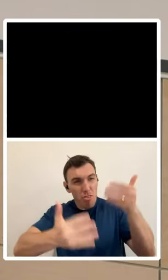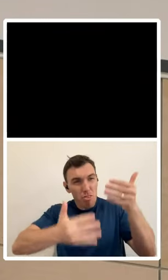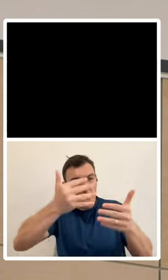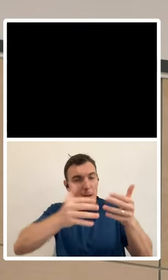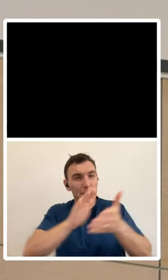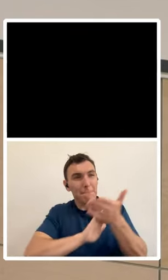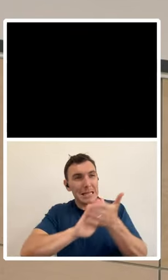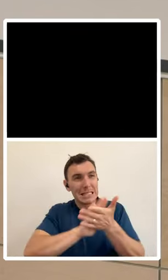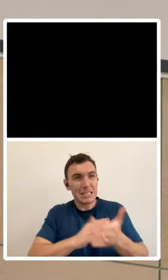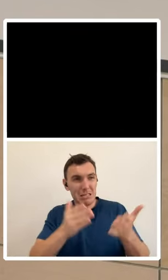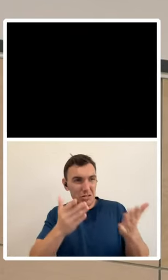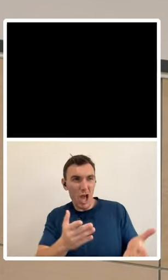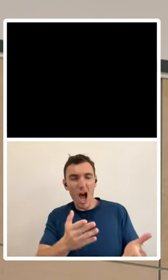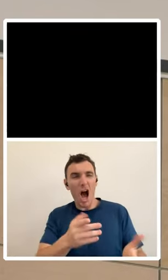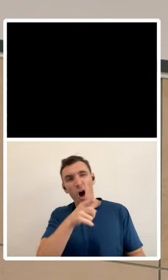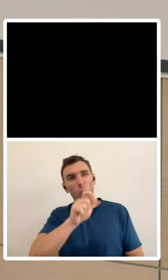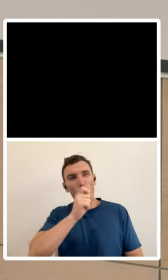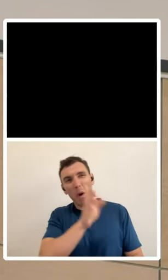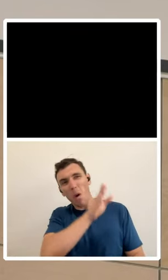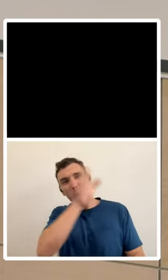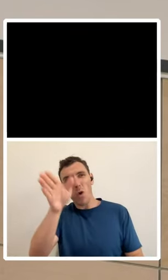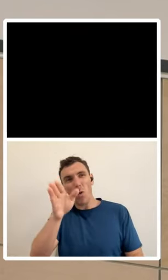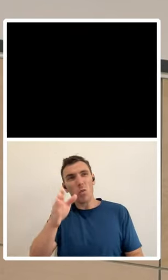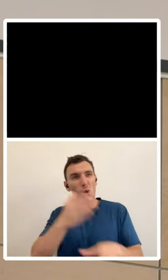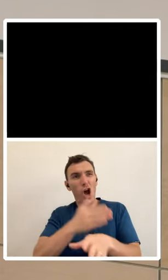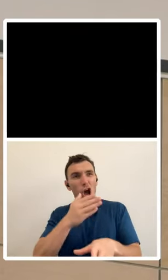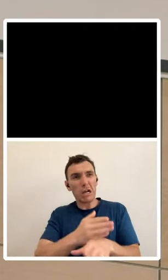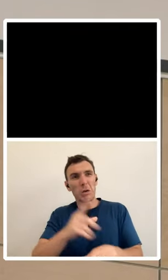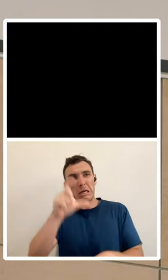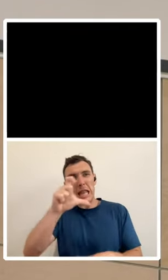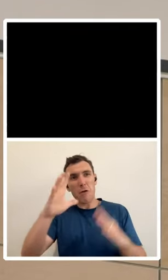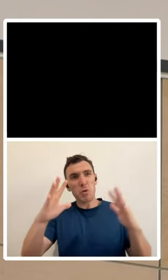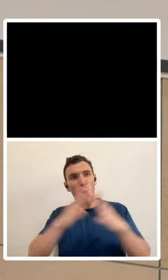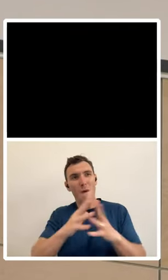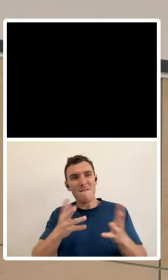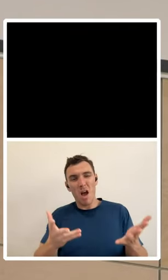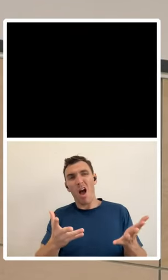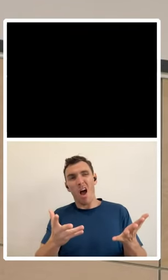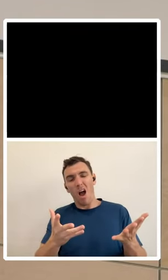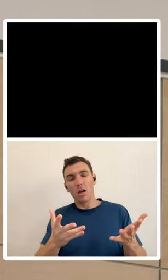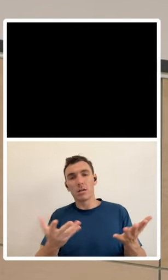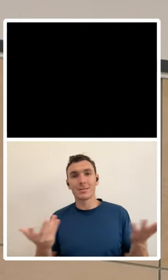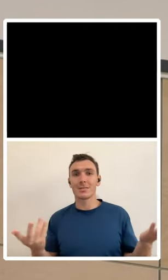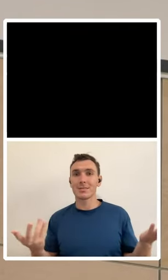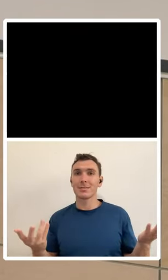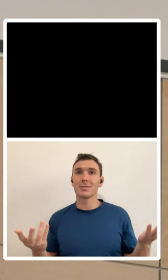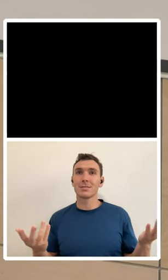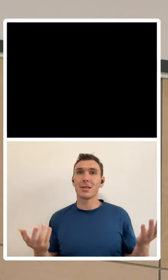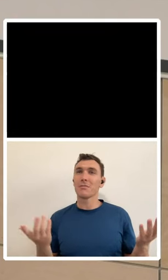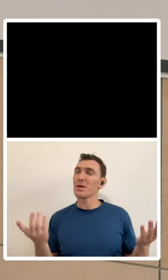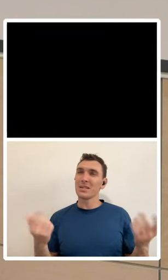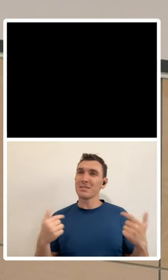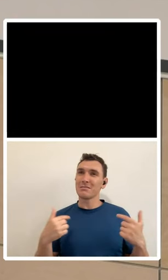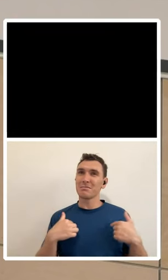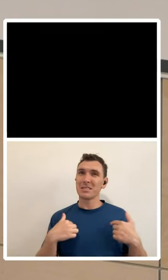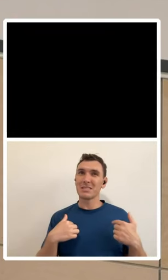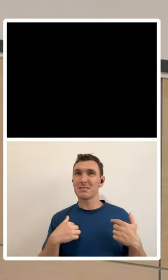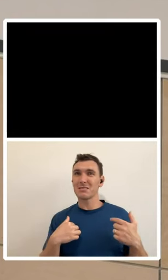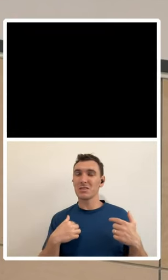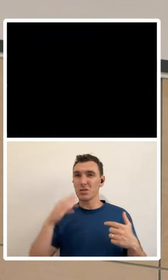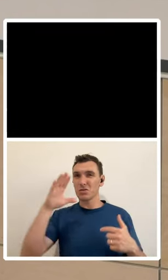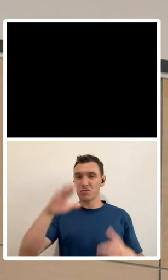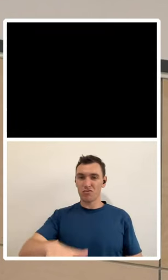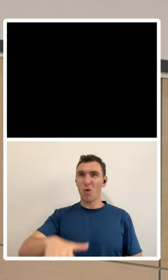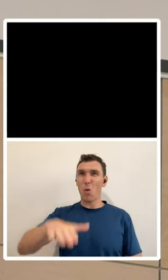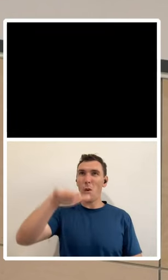went up, I was like 7 or 8. Mm. And you just kind of think you're going to go work in there. This is the opening scene, one of the opening scenes of the book